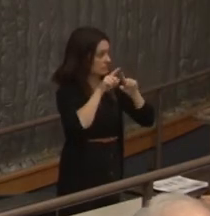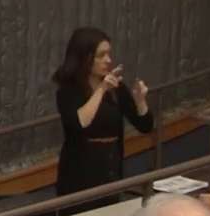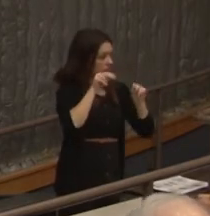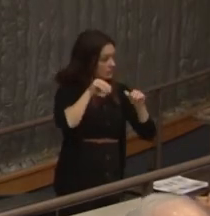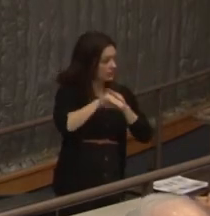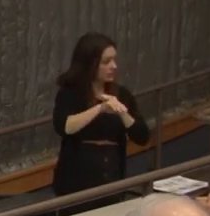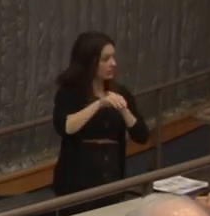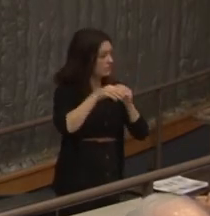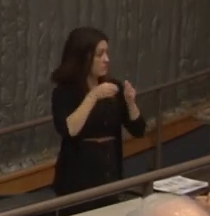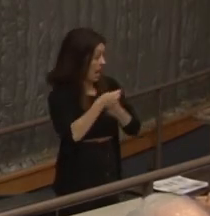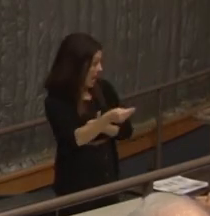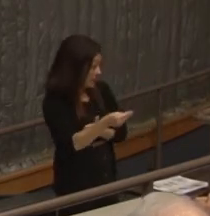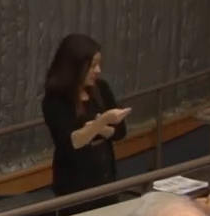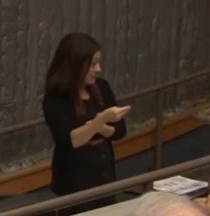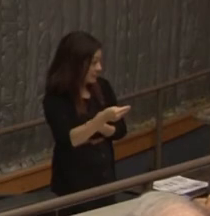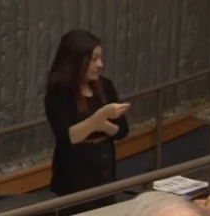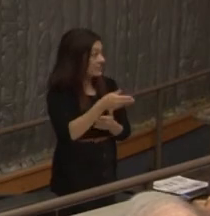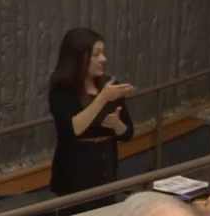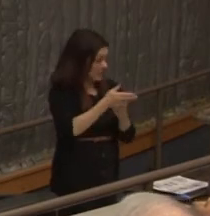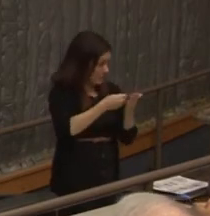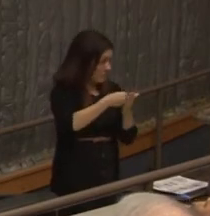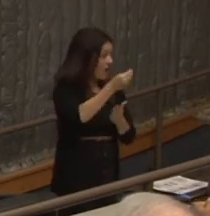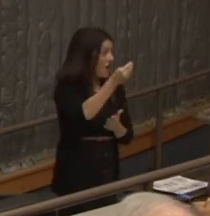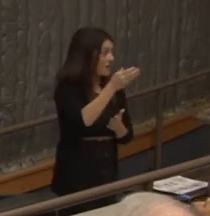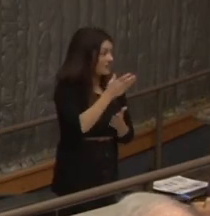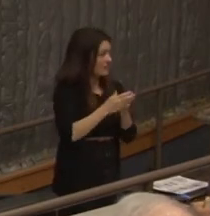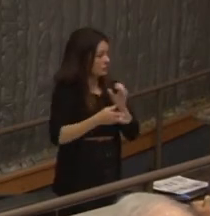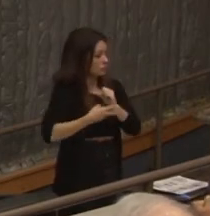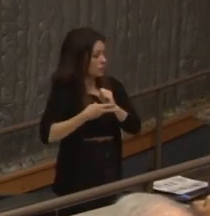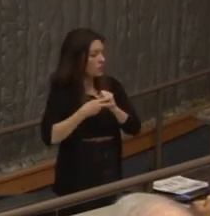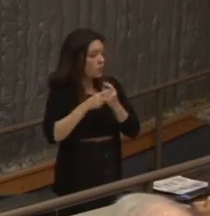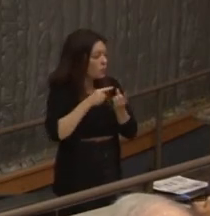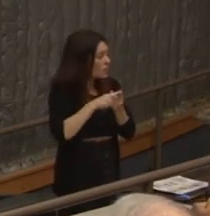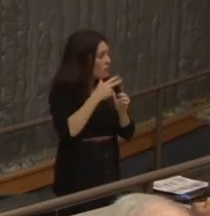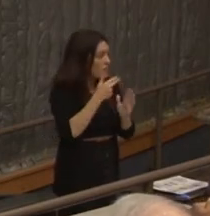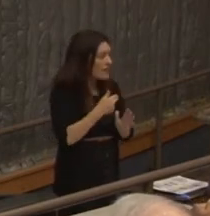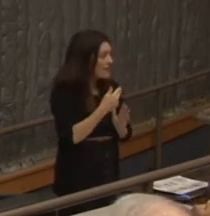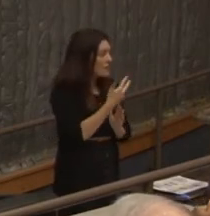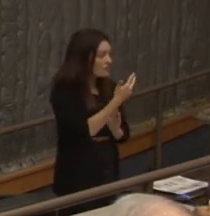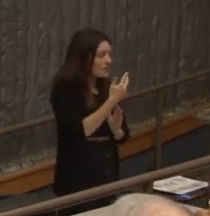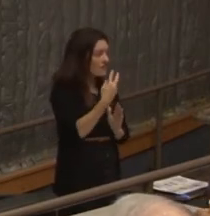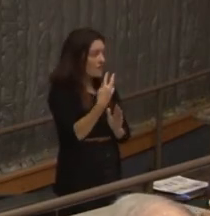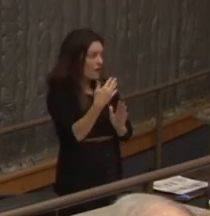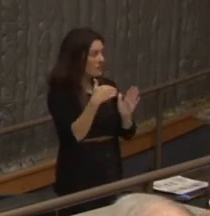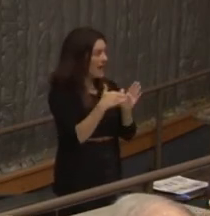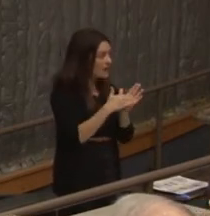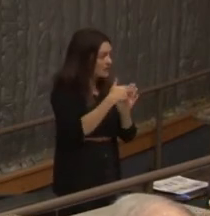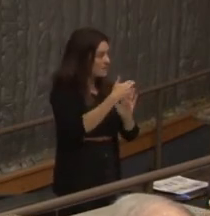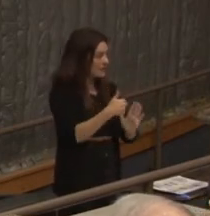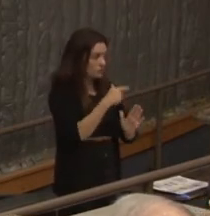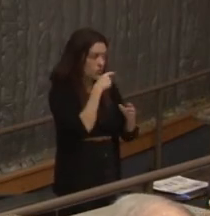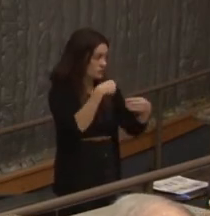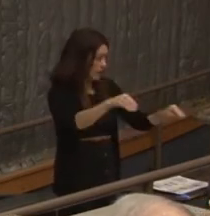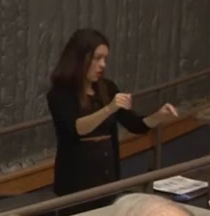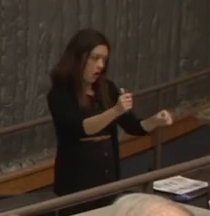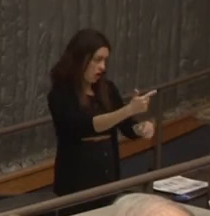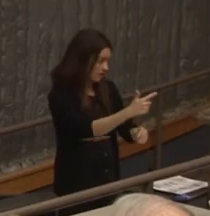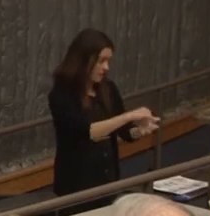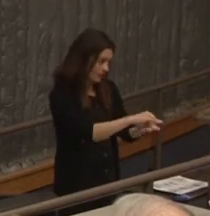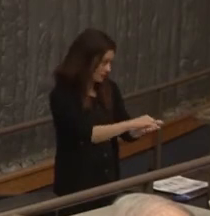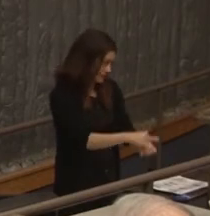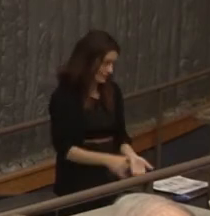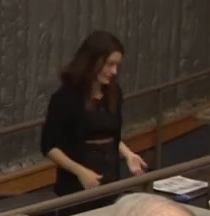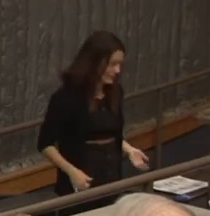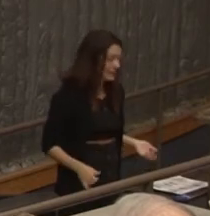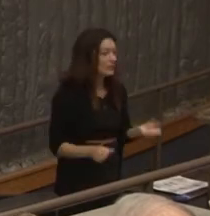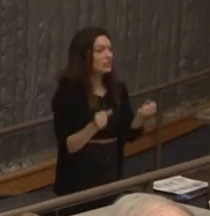bought, the rest are stored. I mean, when you paint 3,000-4,000 paintings in your life, which he's done, you don't sell all of them. And